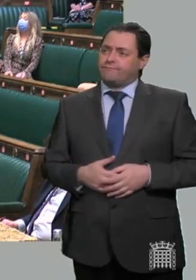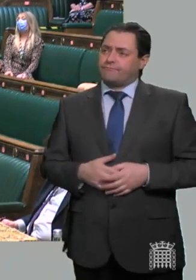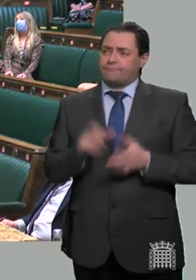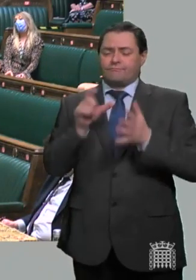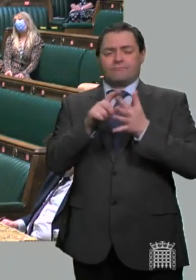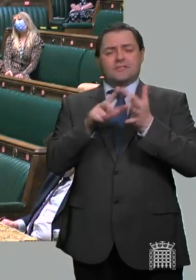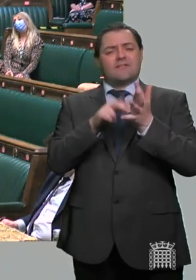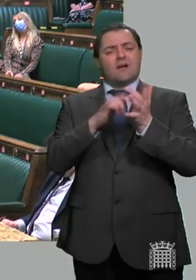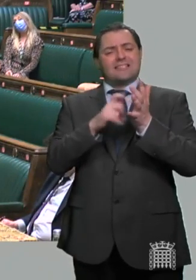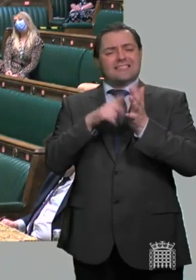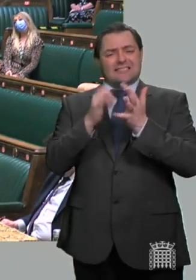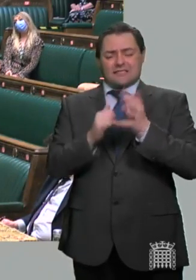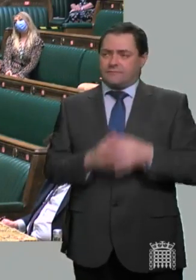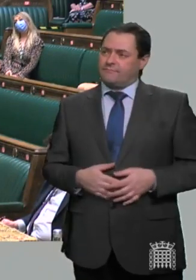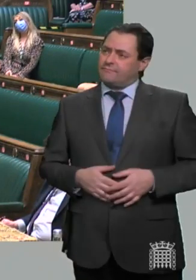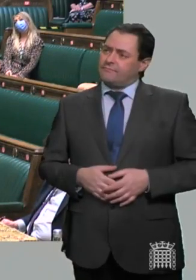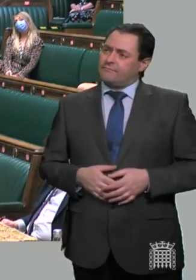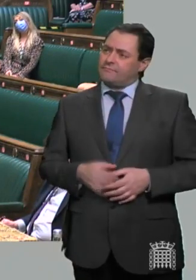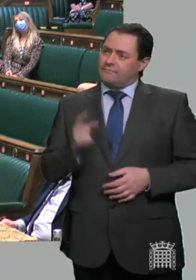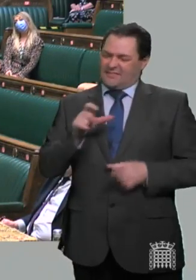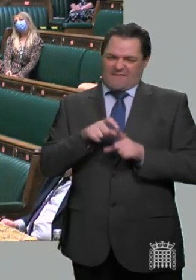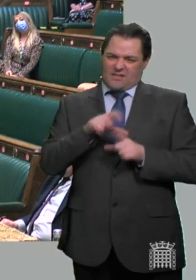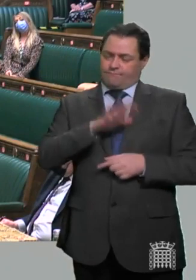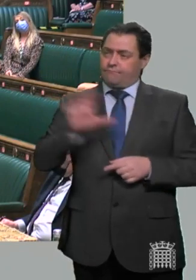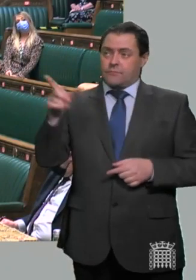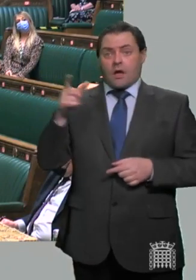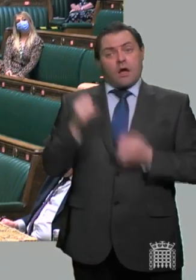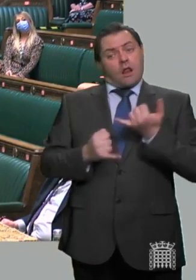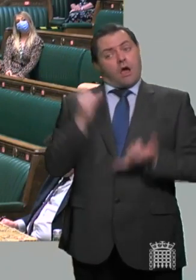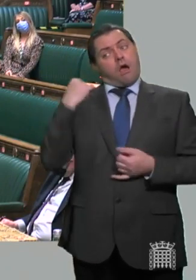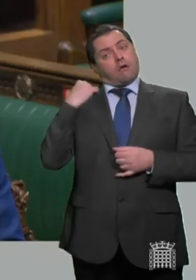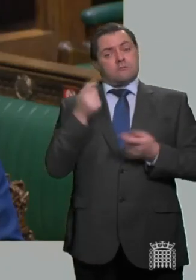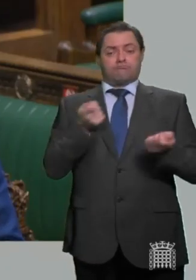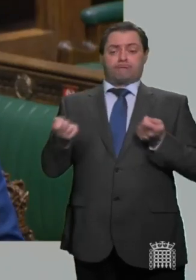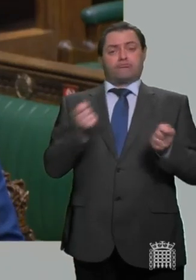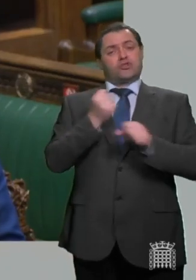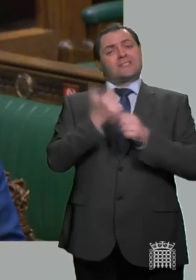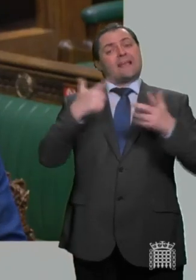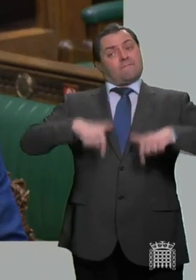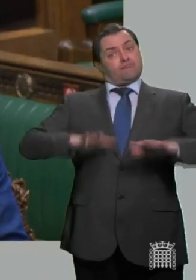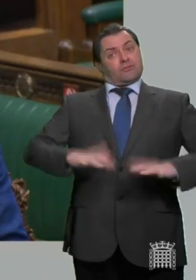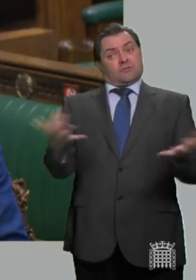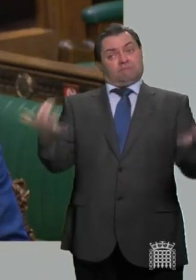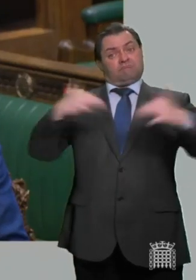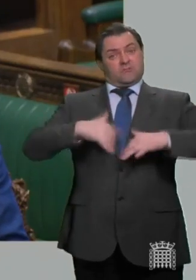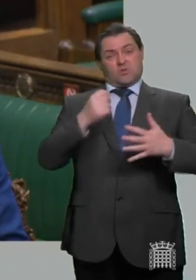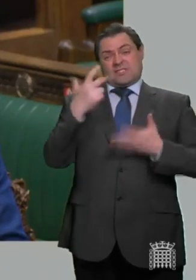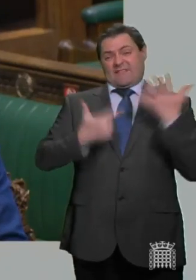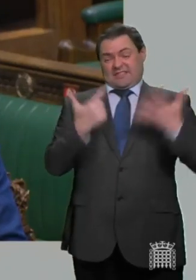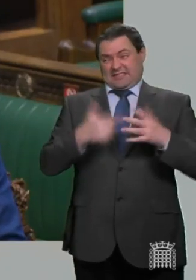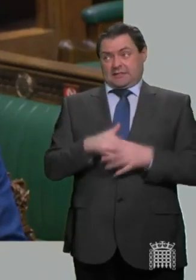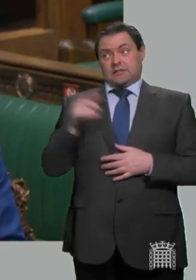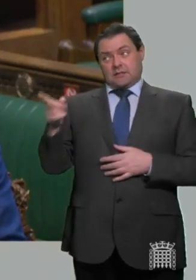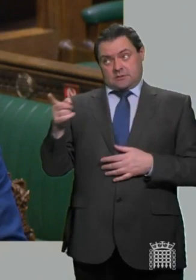Thank you, Mr Speaker. The last time the UK hosted the G7 in 2013, the then Prime Minister launched the Social Impact